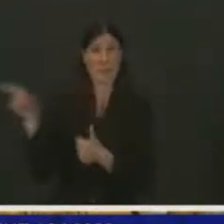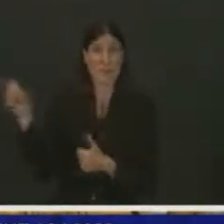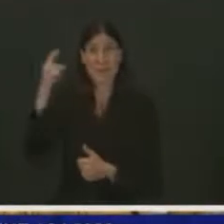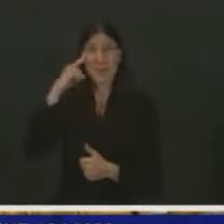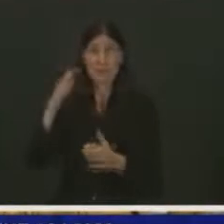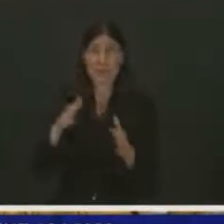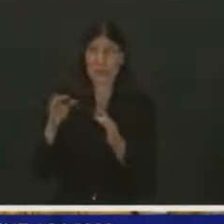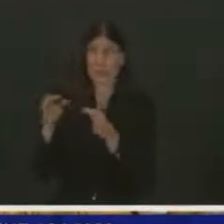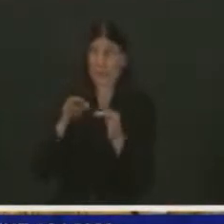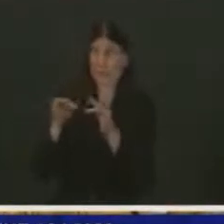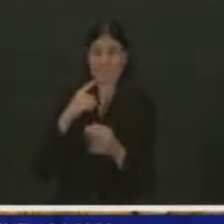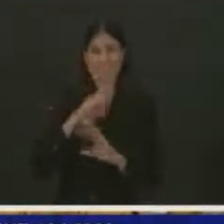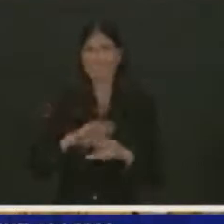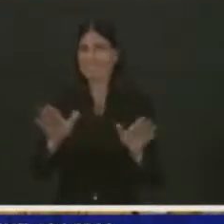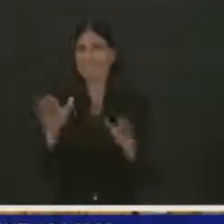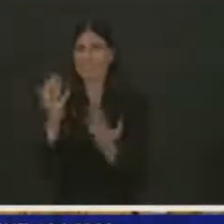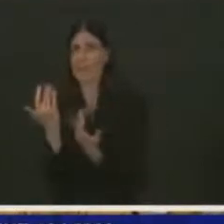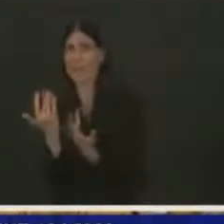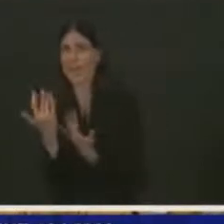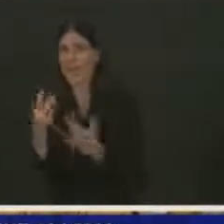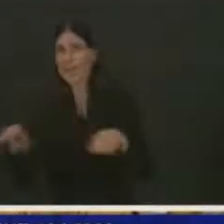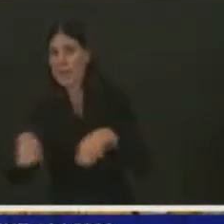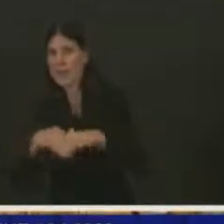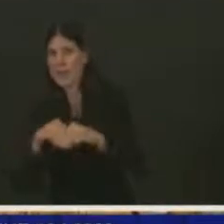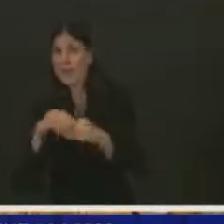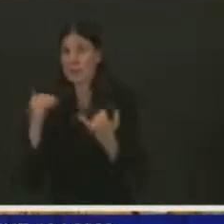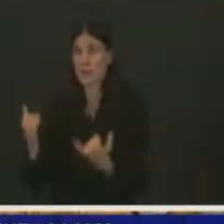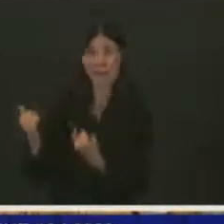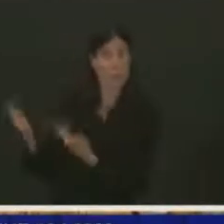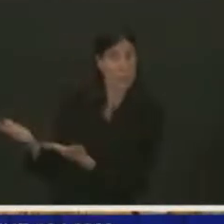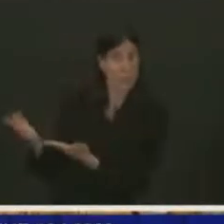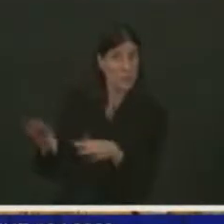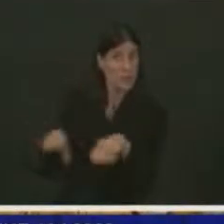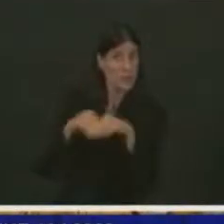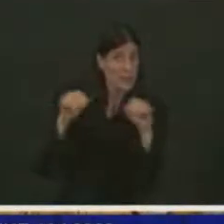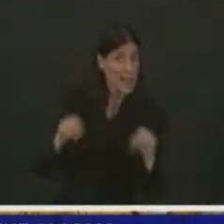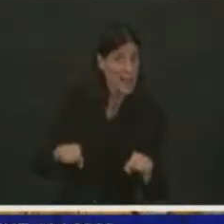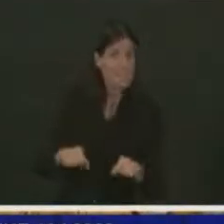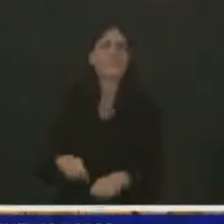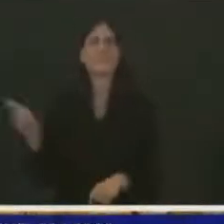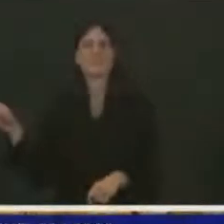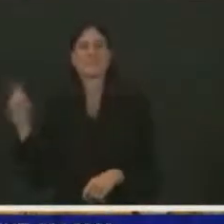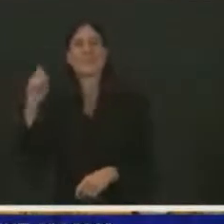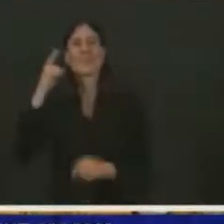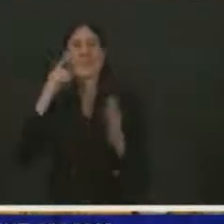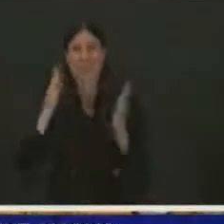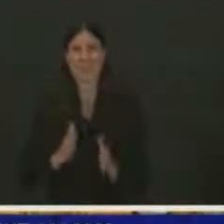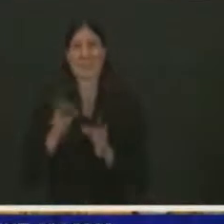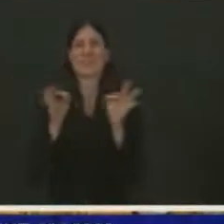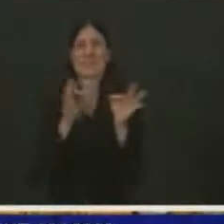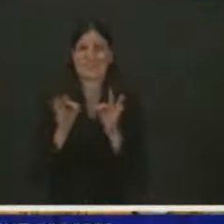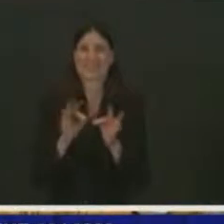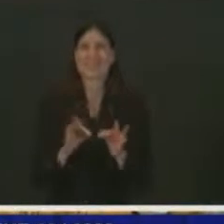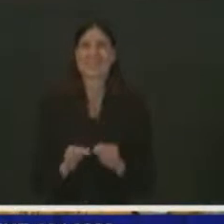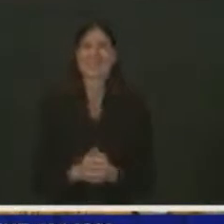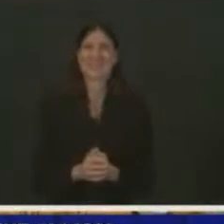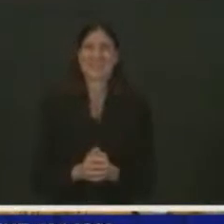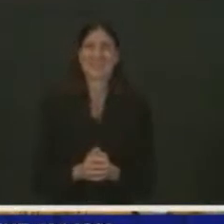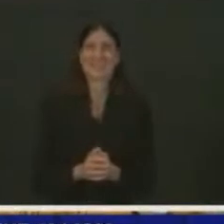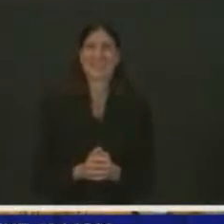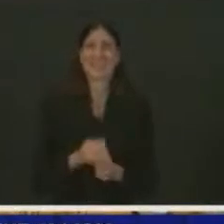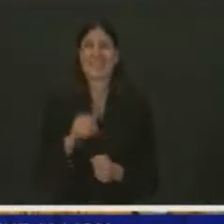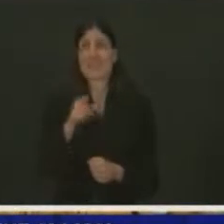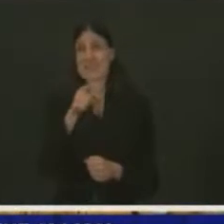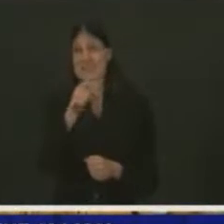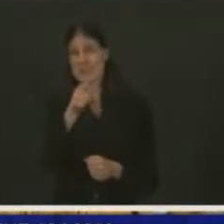Very anxiously waiting to hear what you have to say today. So, by the way, we did look into the specific instance that you brought up, and I